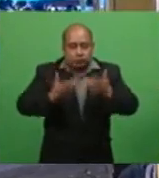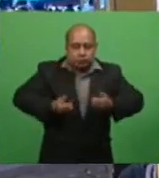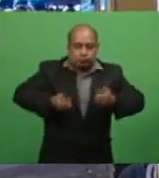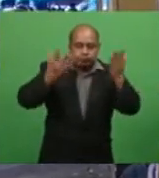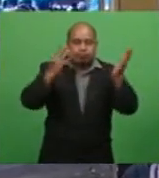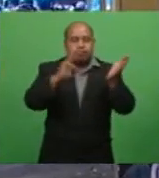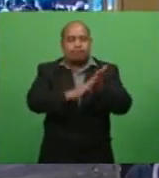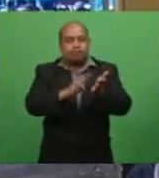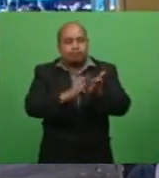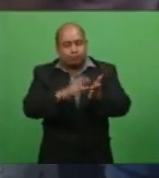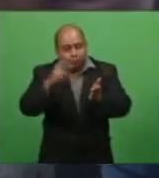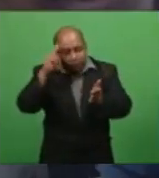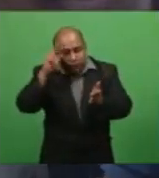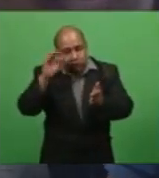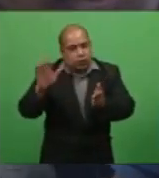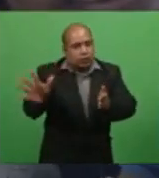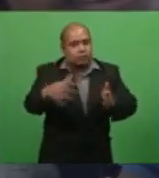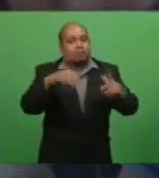celebrate Mother's Day.